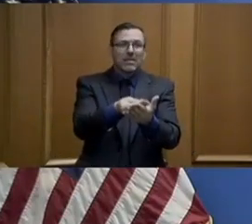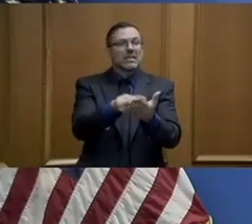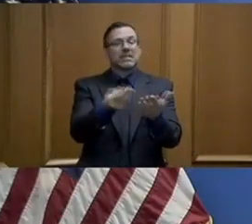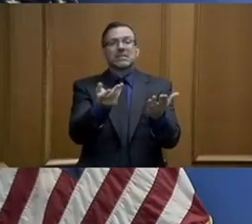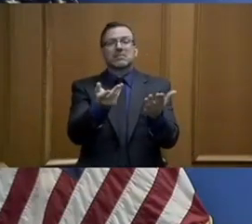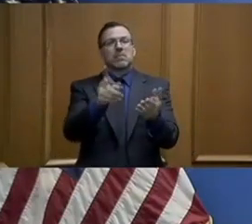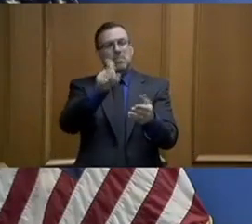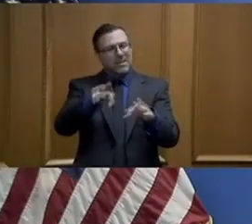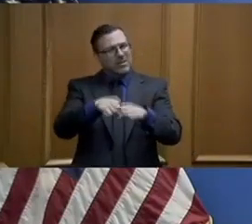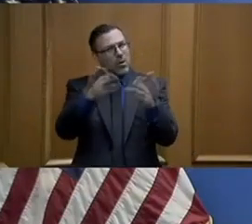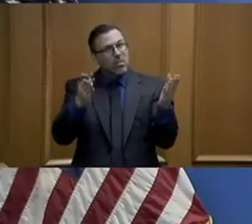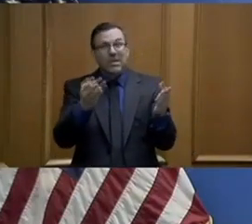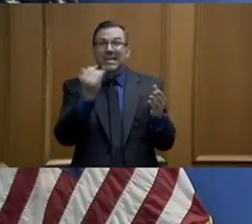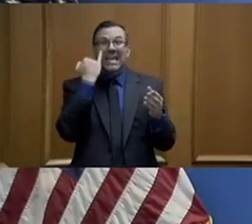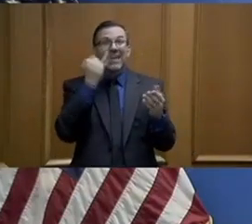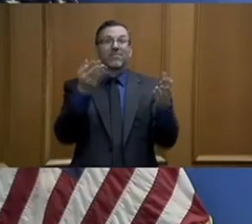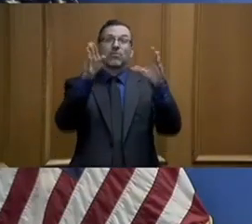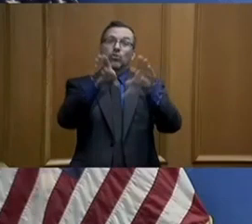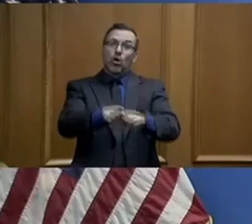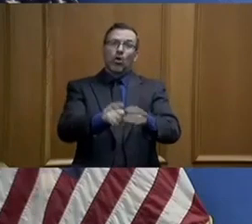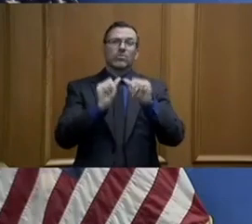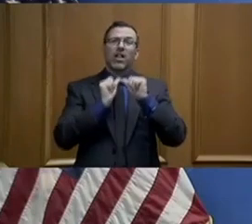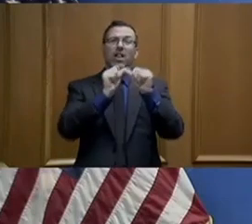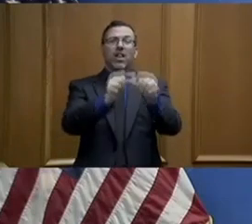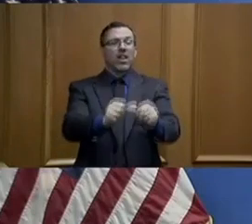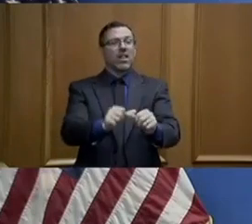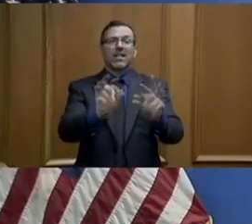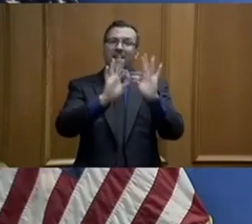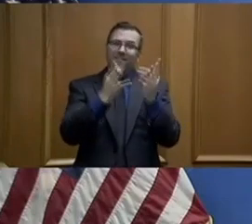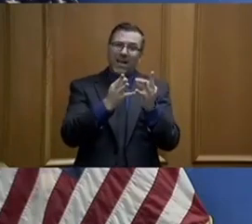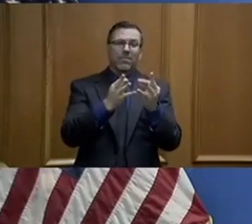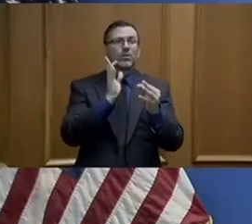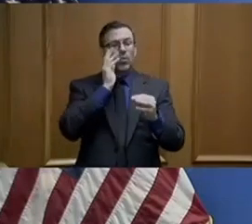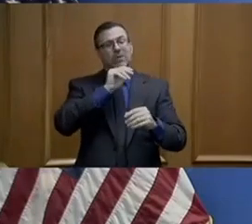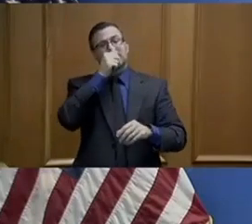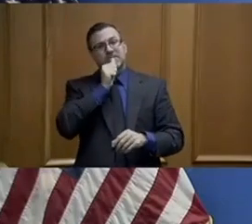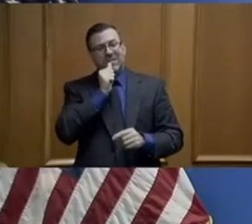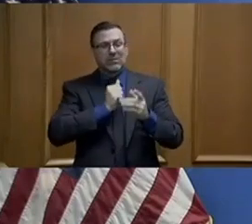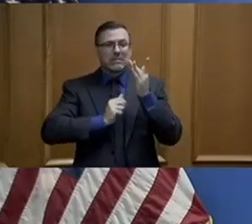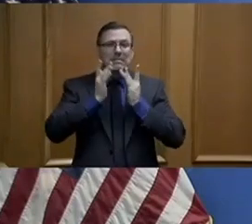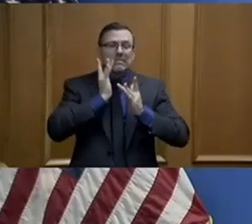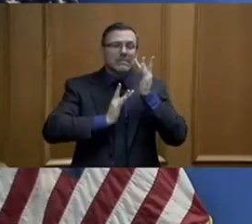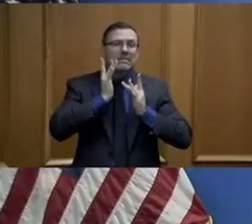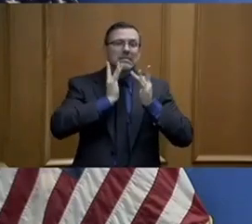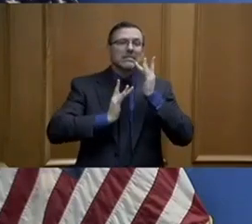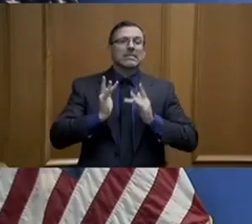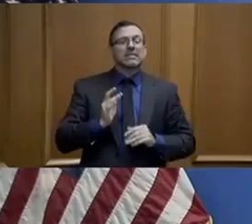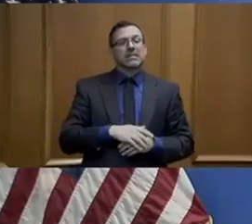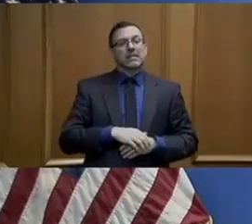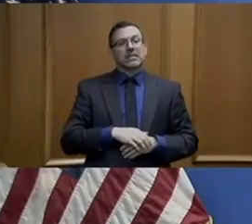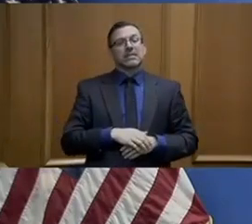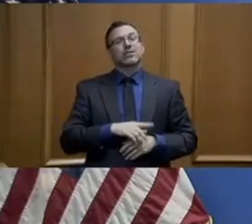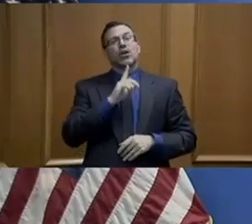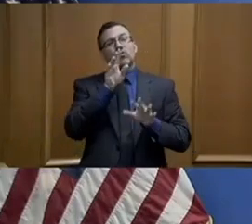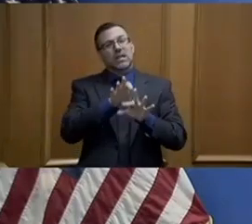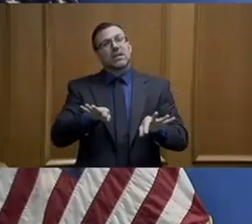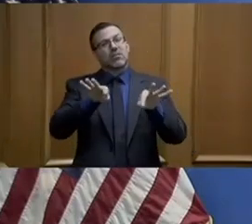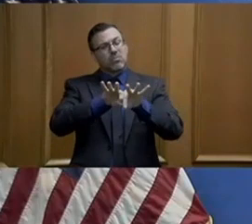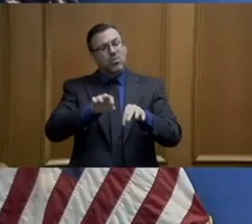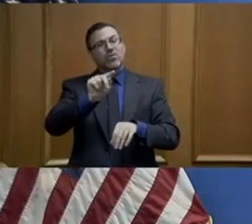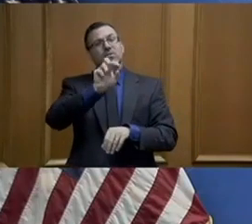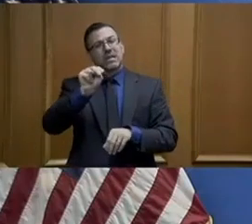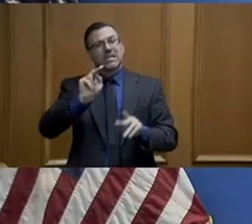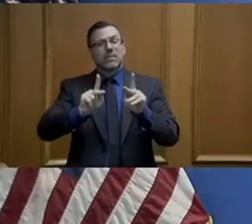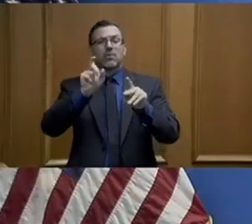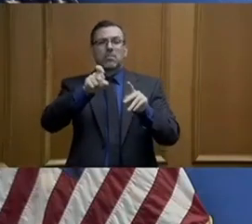unsustainable for Tennessee families. The middle ground will create some discomfort, but more than ever, Tennesseans must come